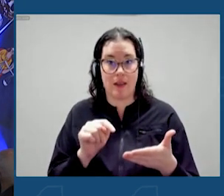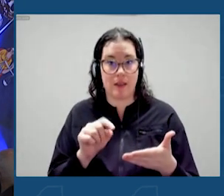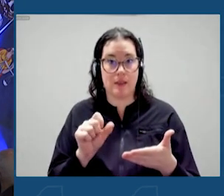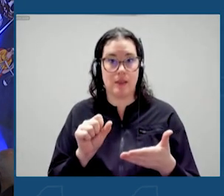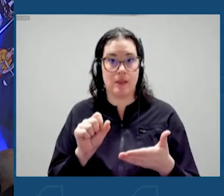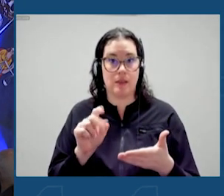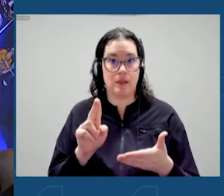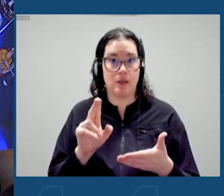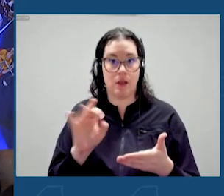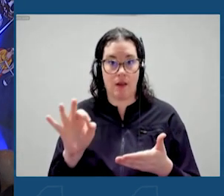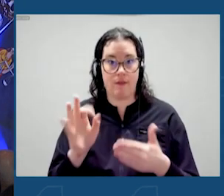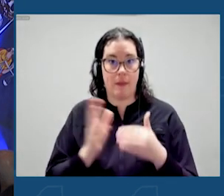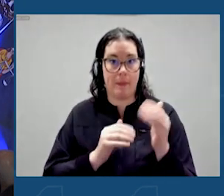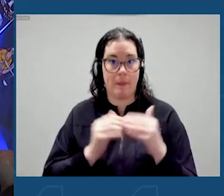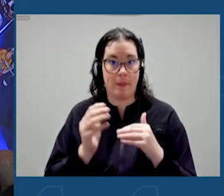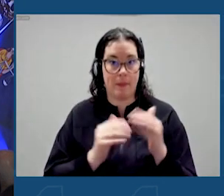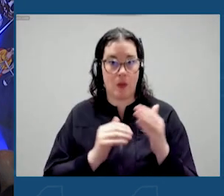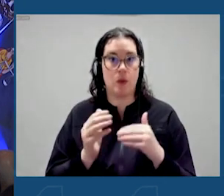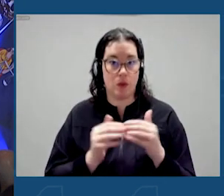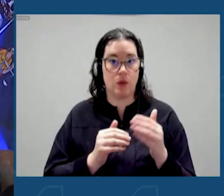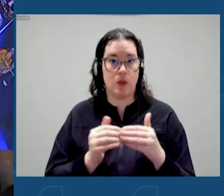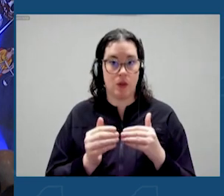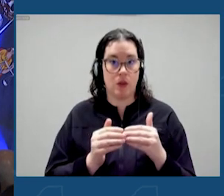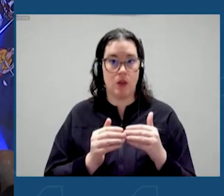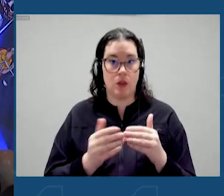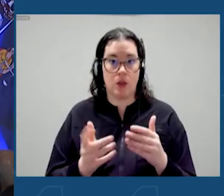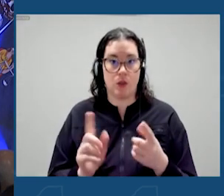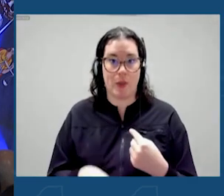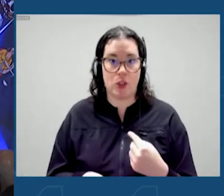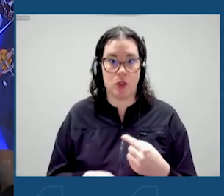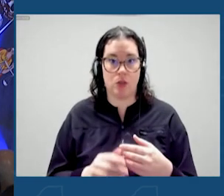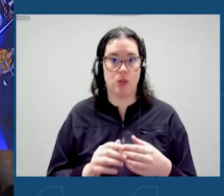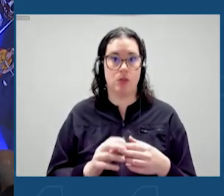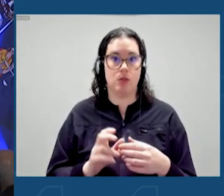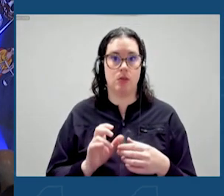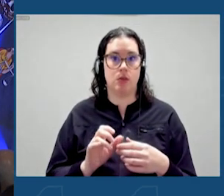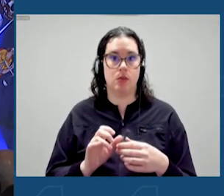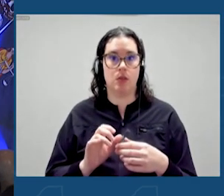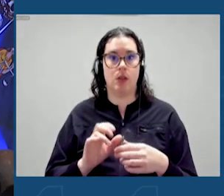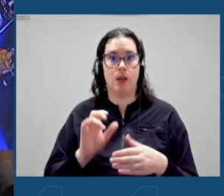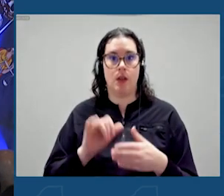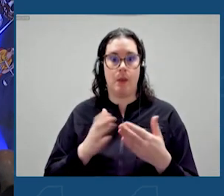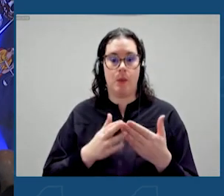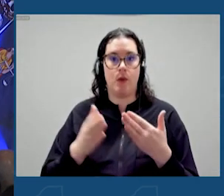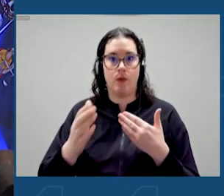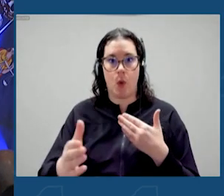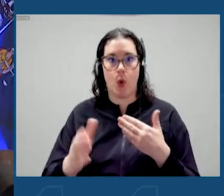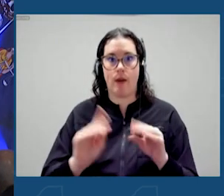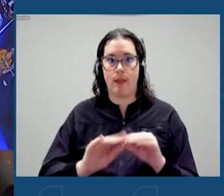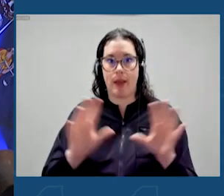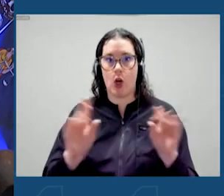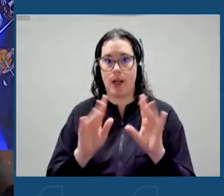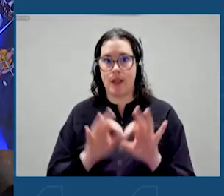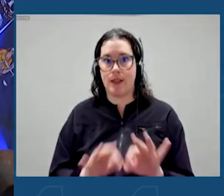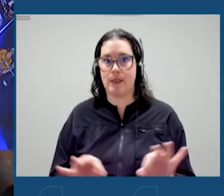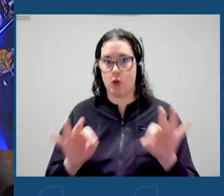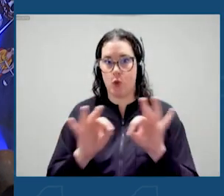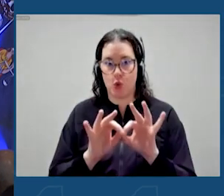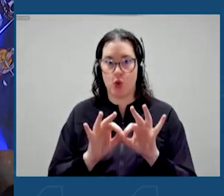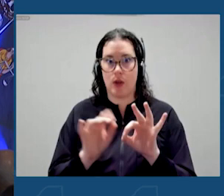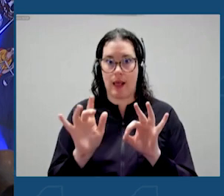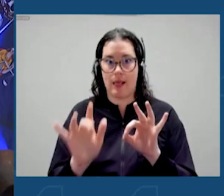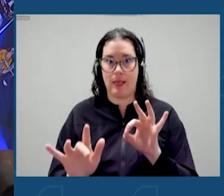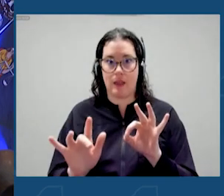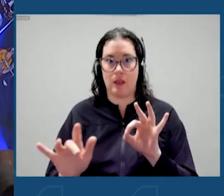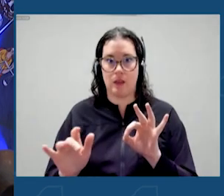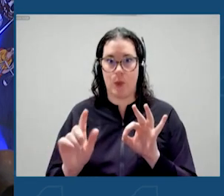out, because as we move forward, clarity is crucial. Each entity must